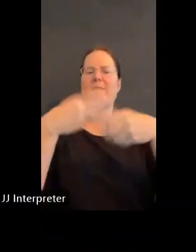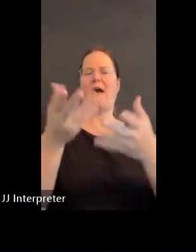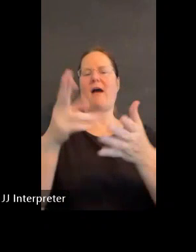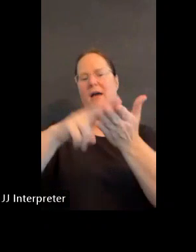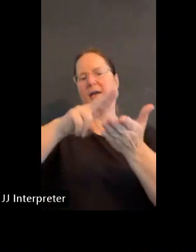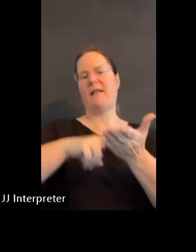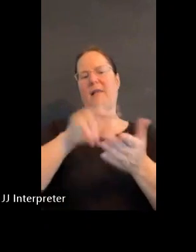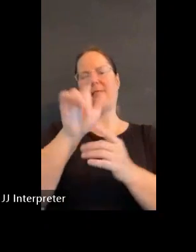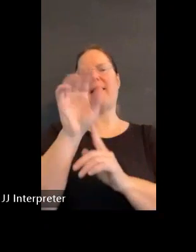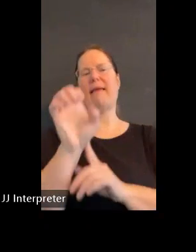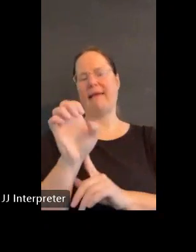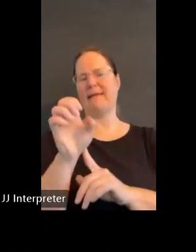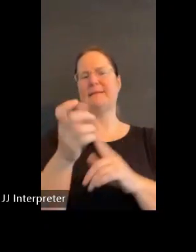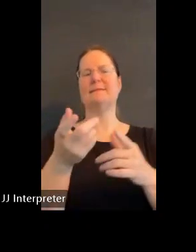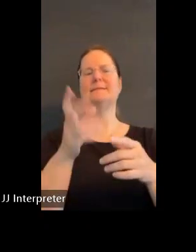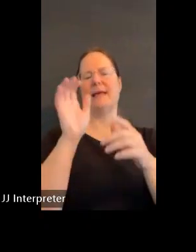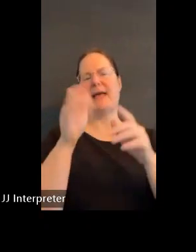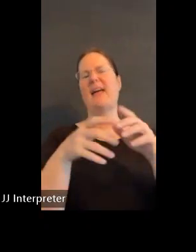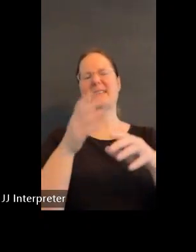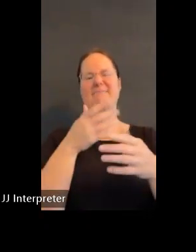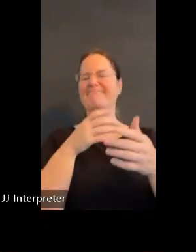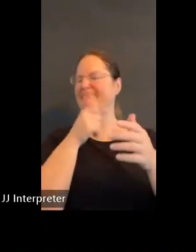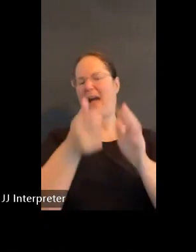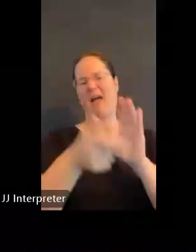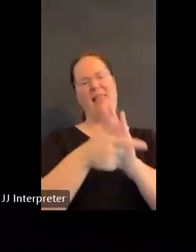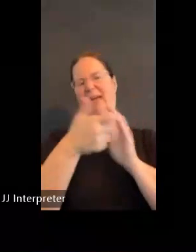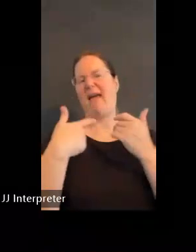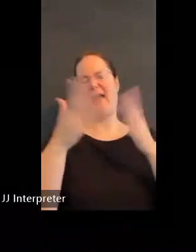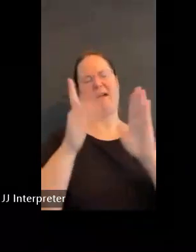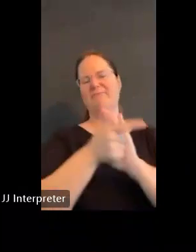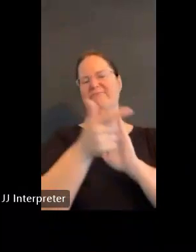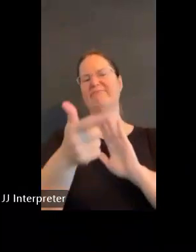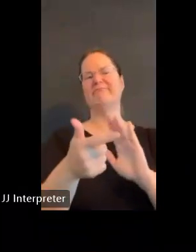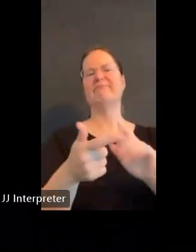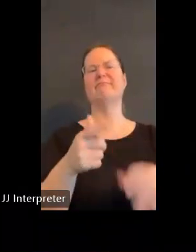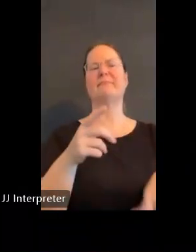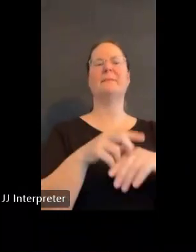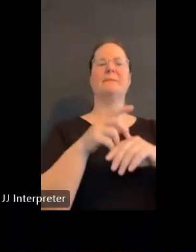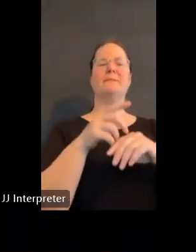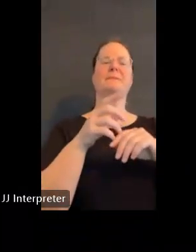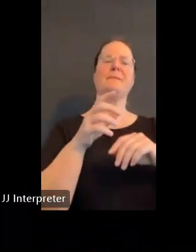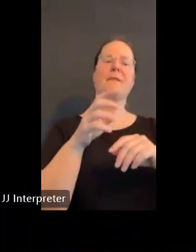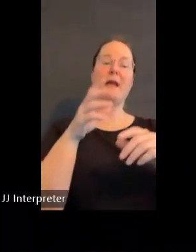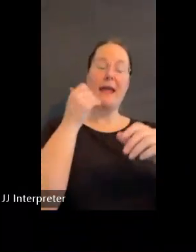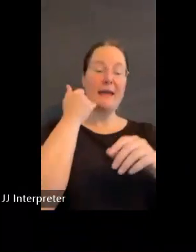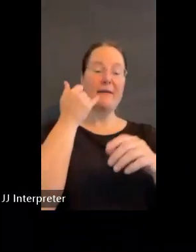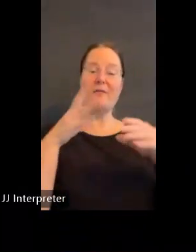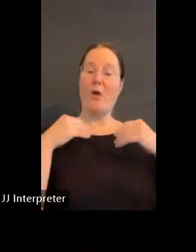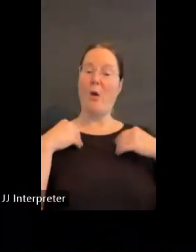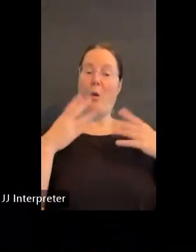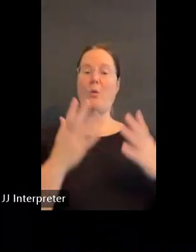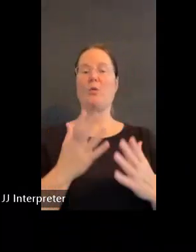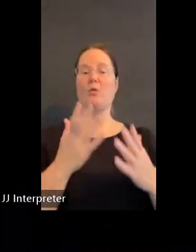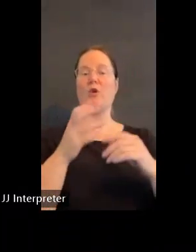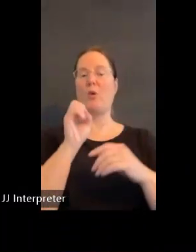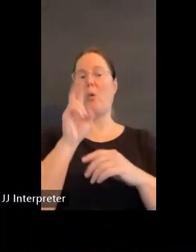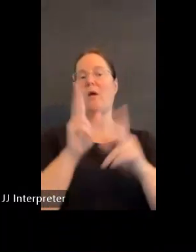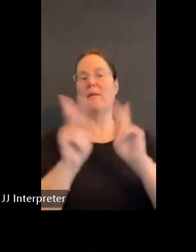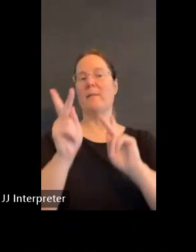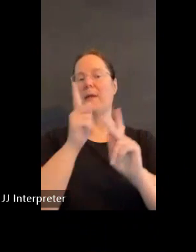Conducting an unfair appraisal on the basis of the protected class of the homeowner or the folks who live there. Predatory